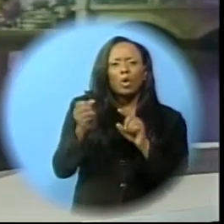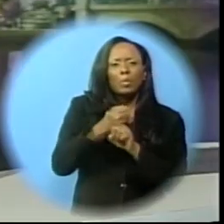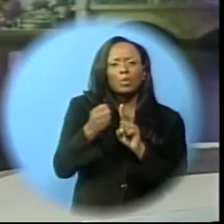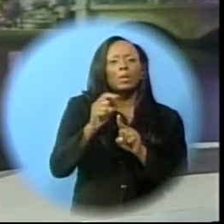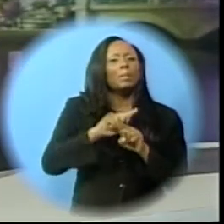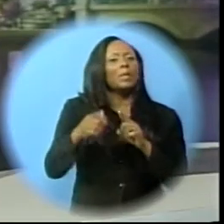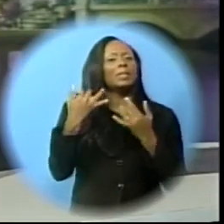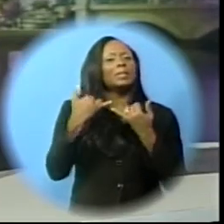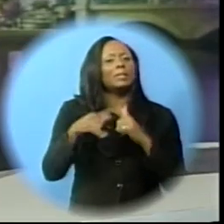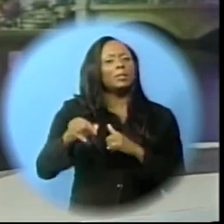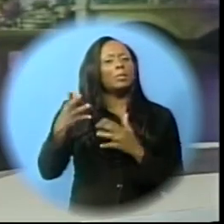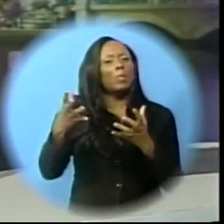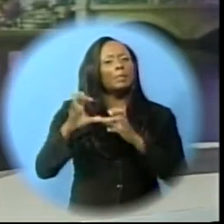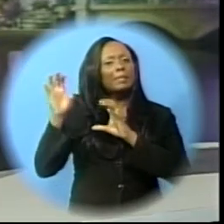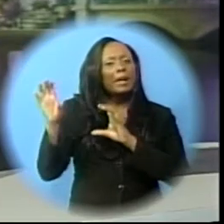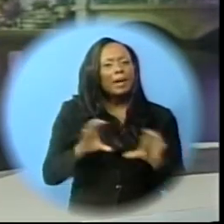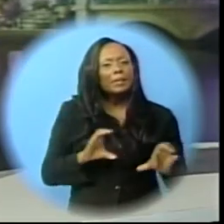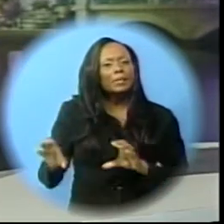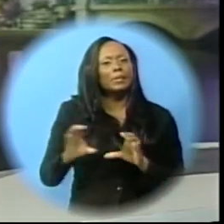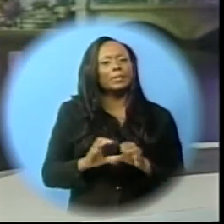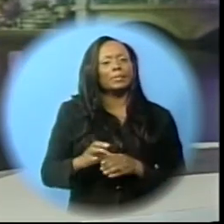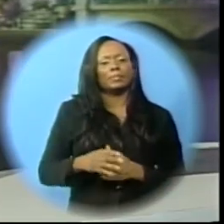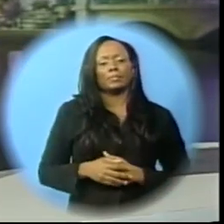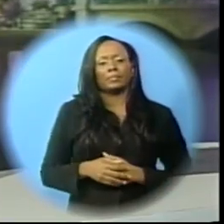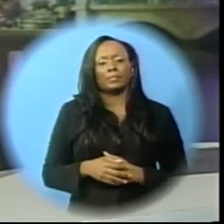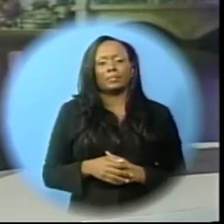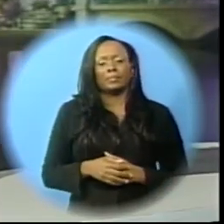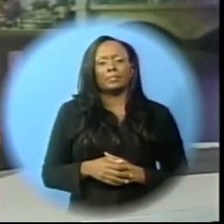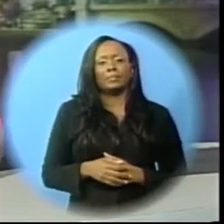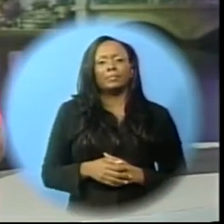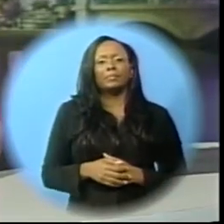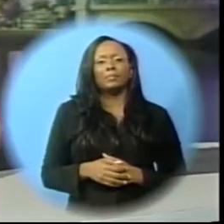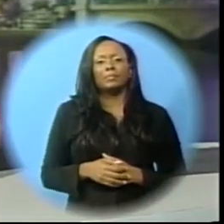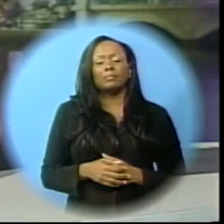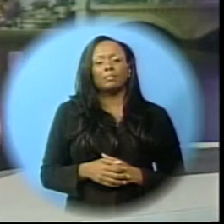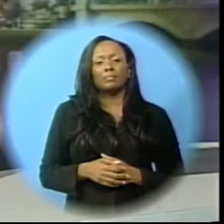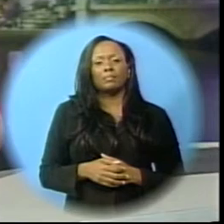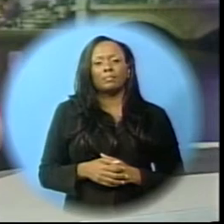to take some action. Denise Blackman has that story.